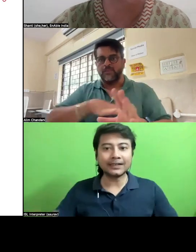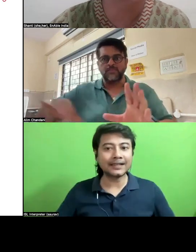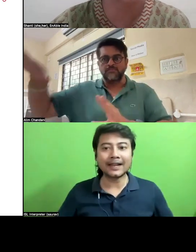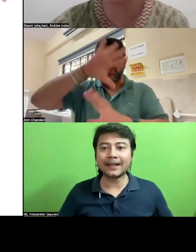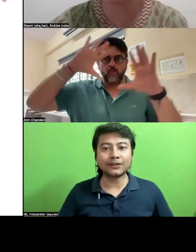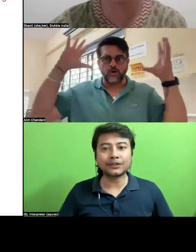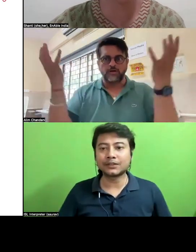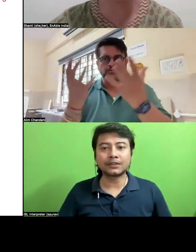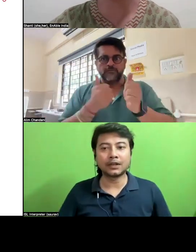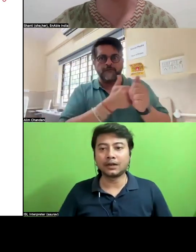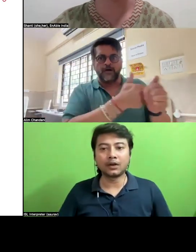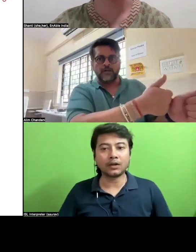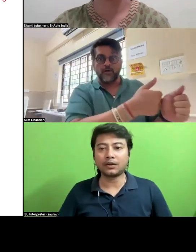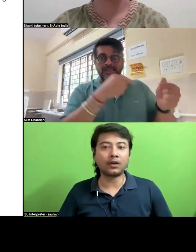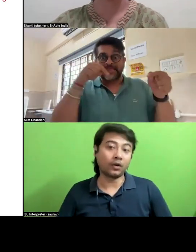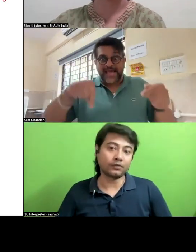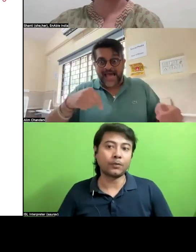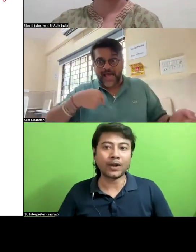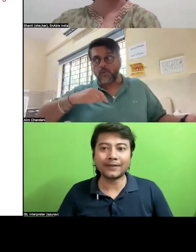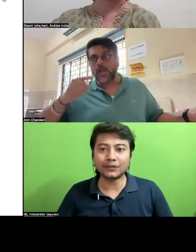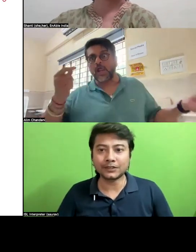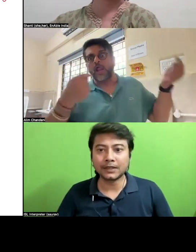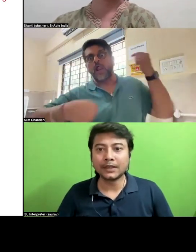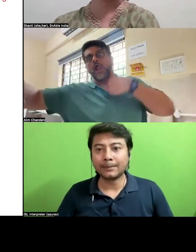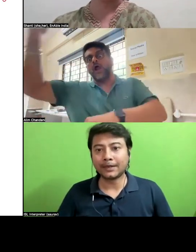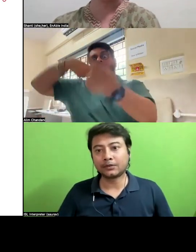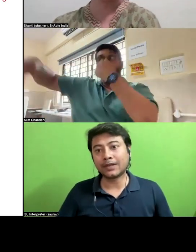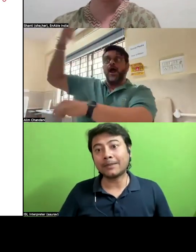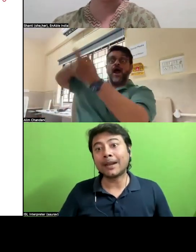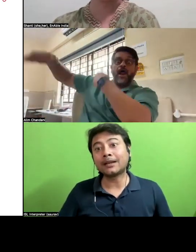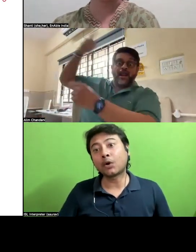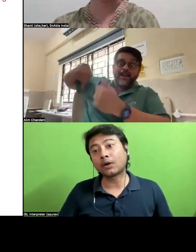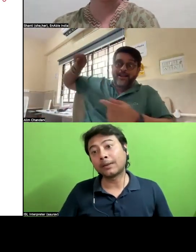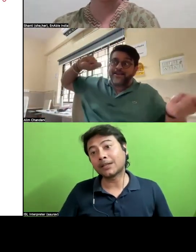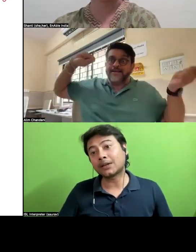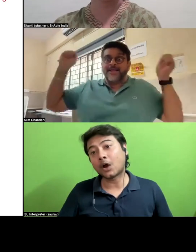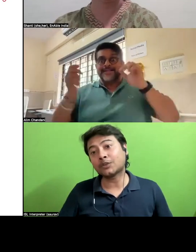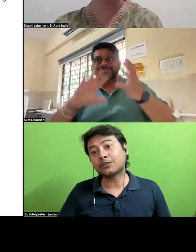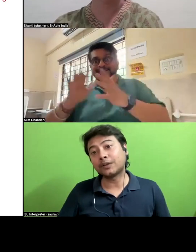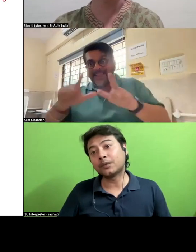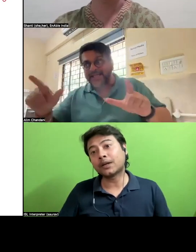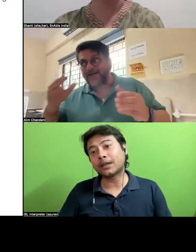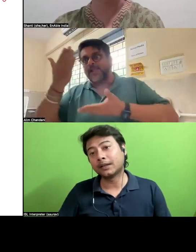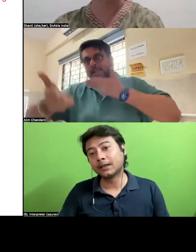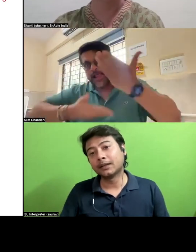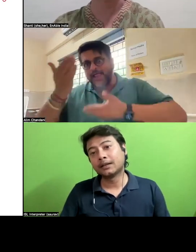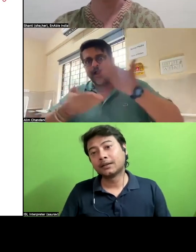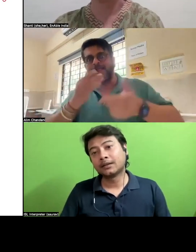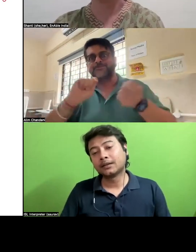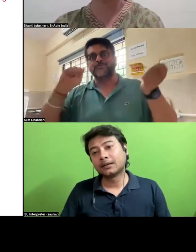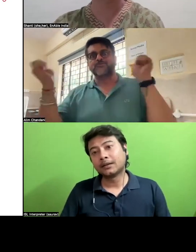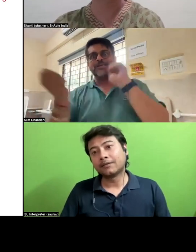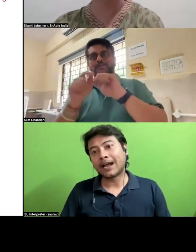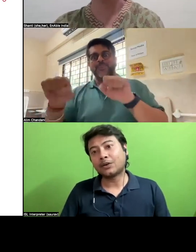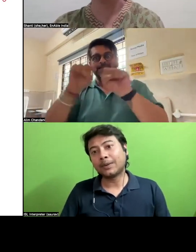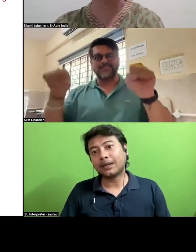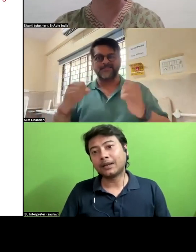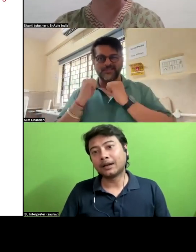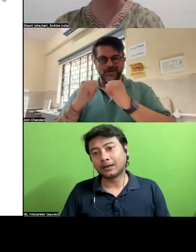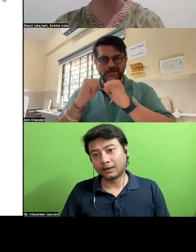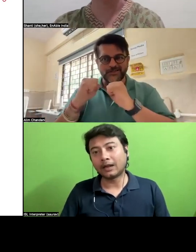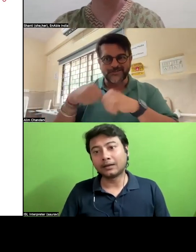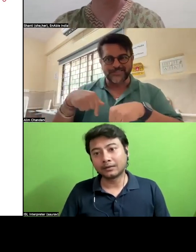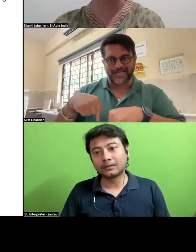which said sign language is not, or spoken language is better. So that mental model, imagine how much of reworking we had to